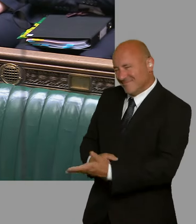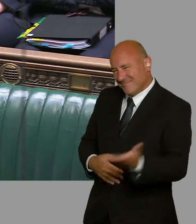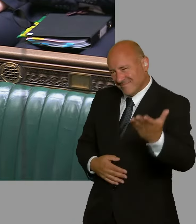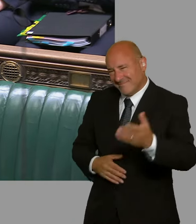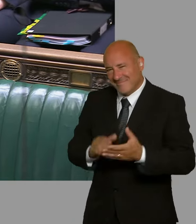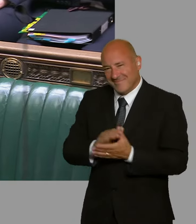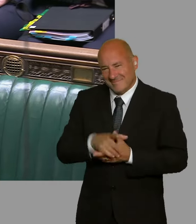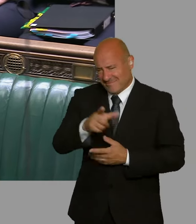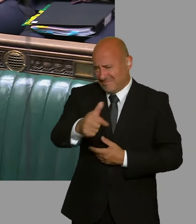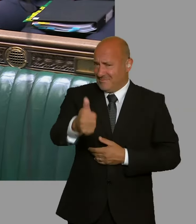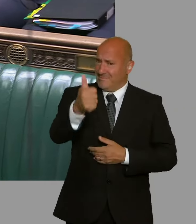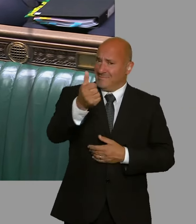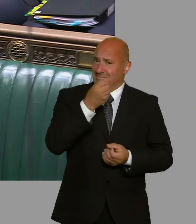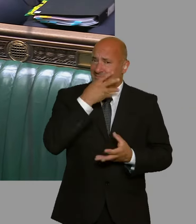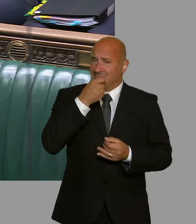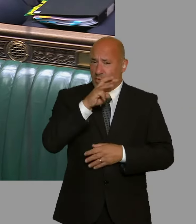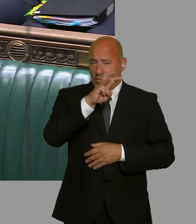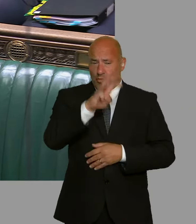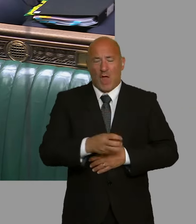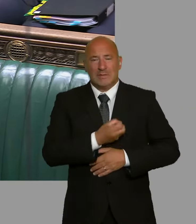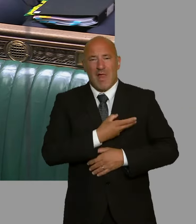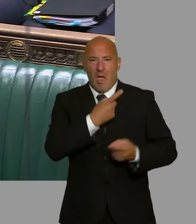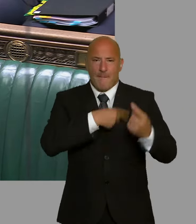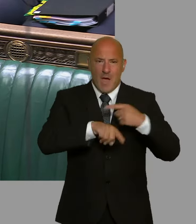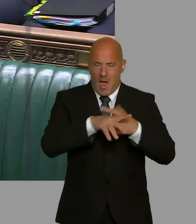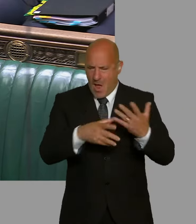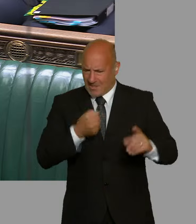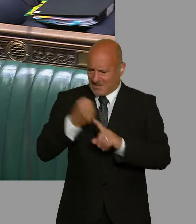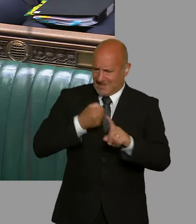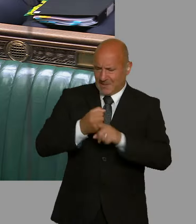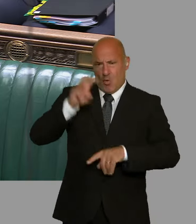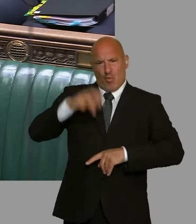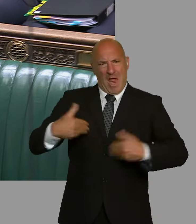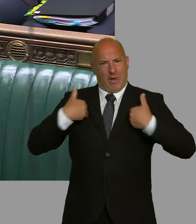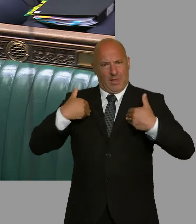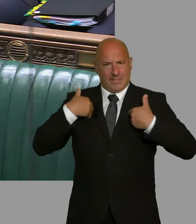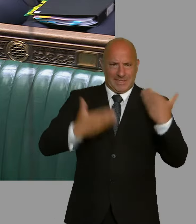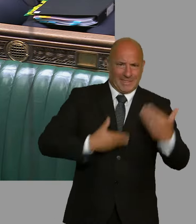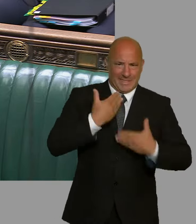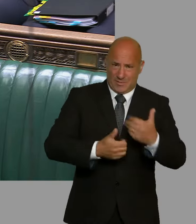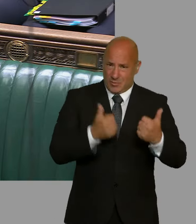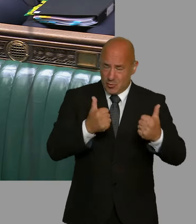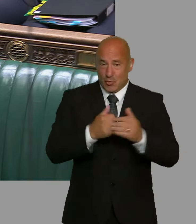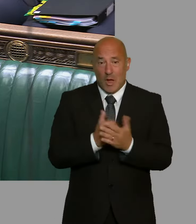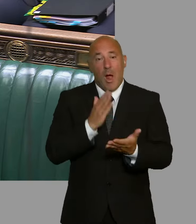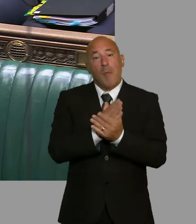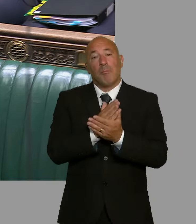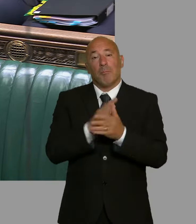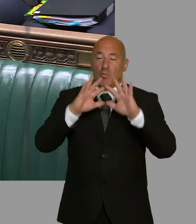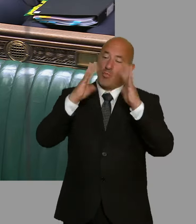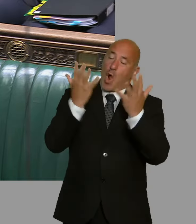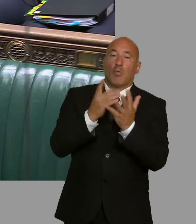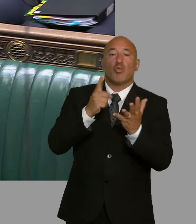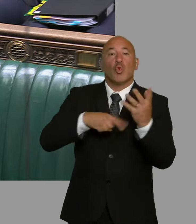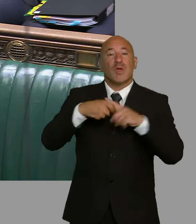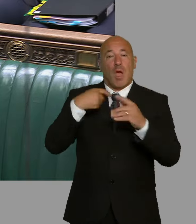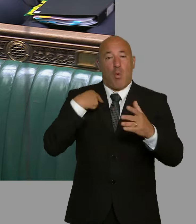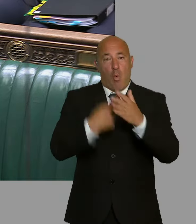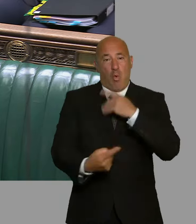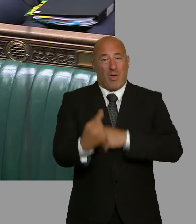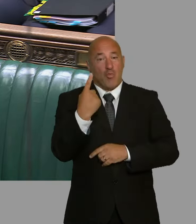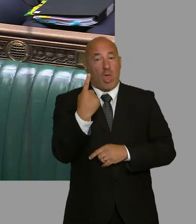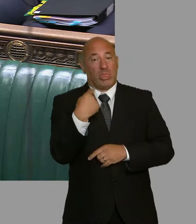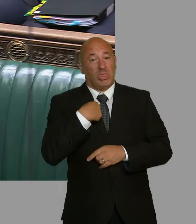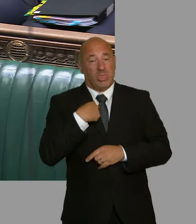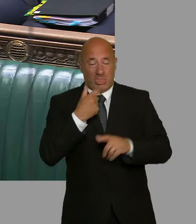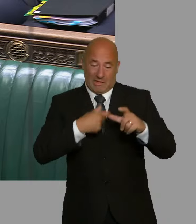subject to the additional tariffs announced today, the only country in the world, and we are working with the US at this moment to swiftly implement the agreement